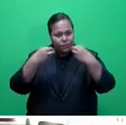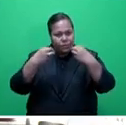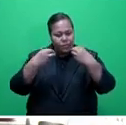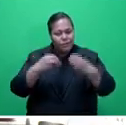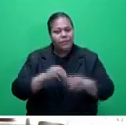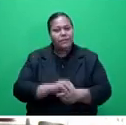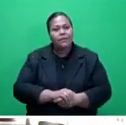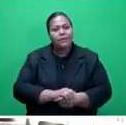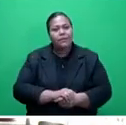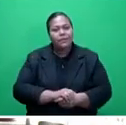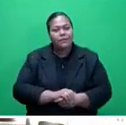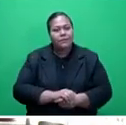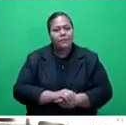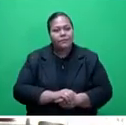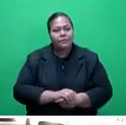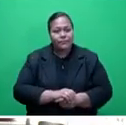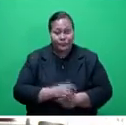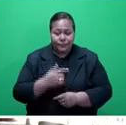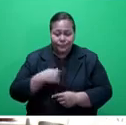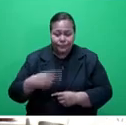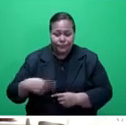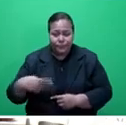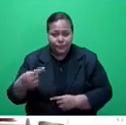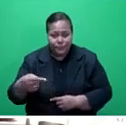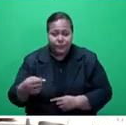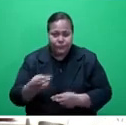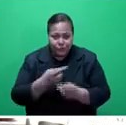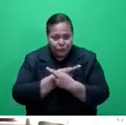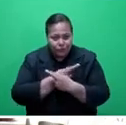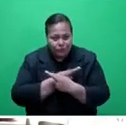I'll continue with respect to his legacy, sir.